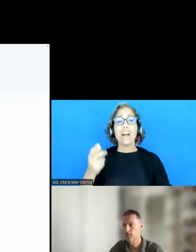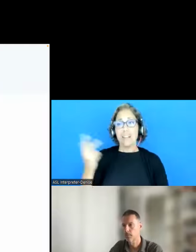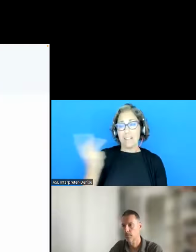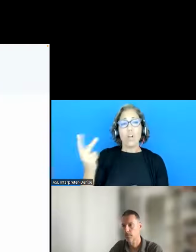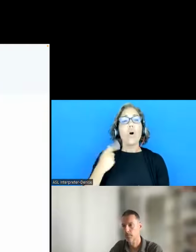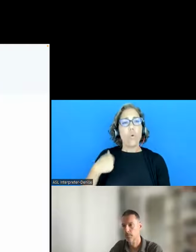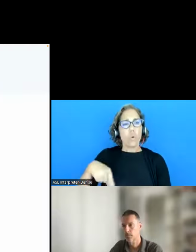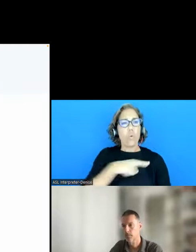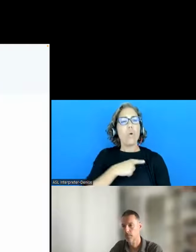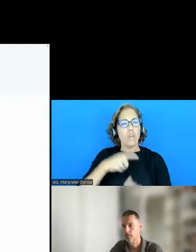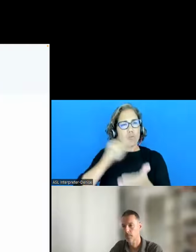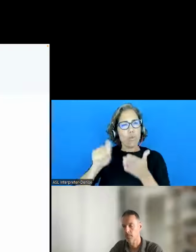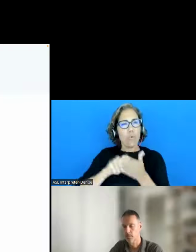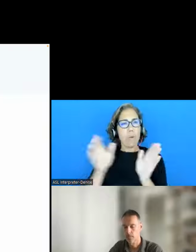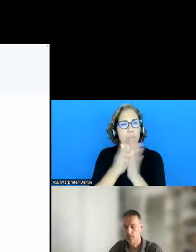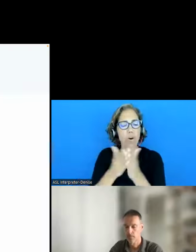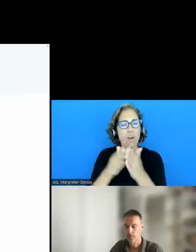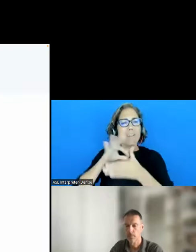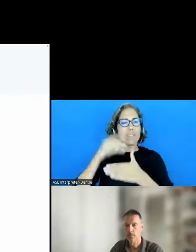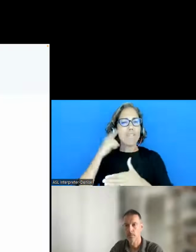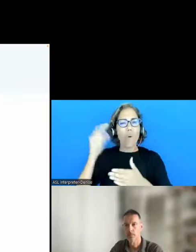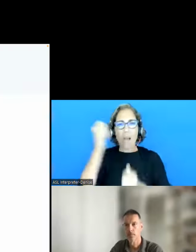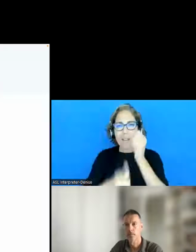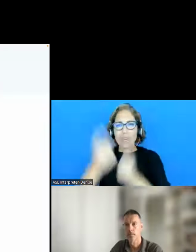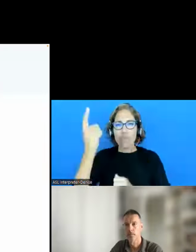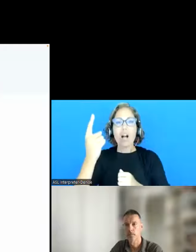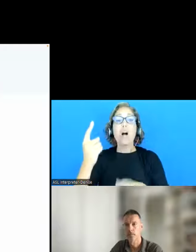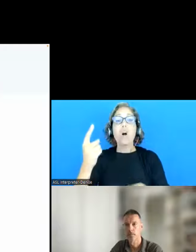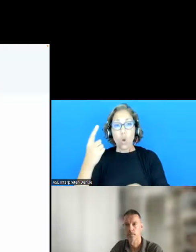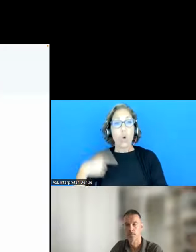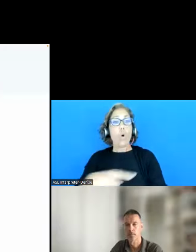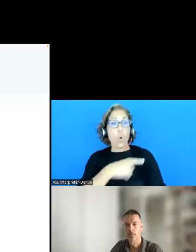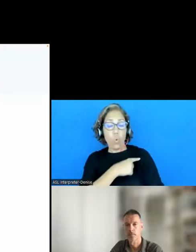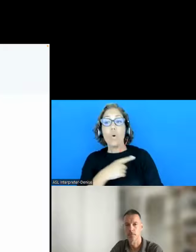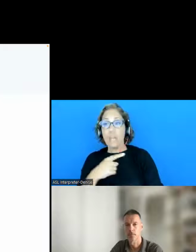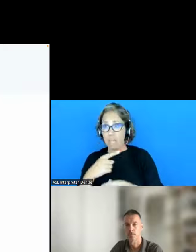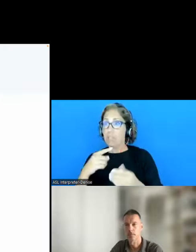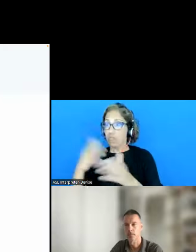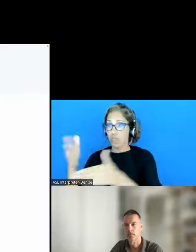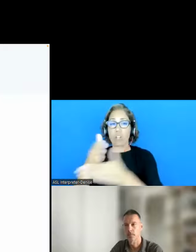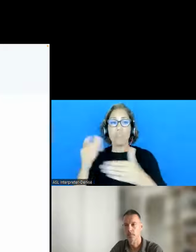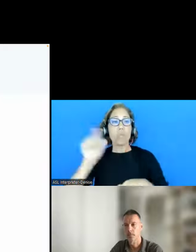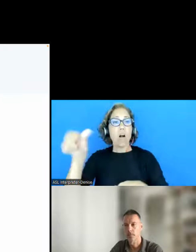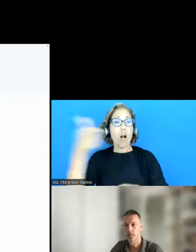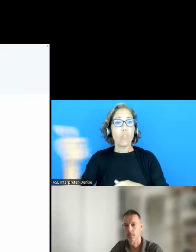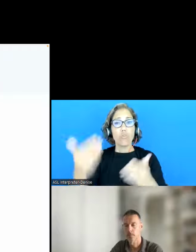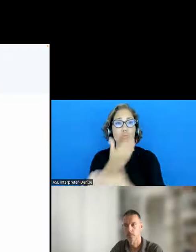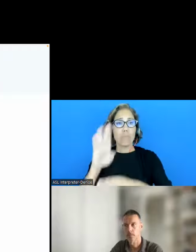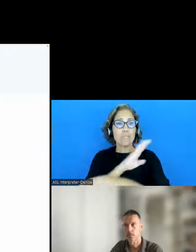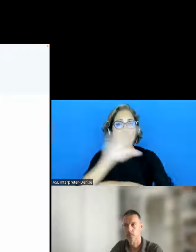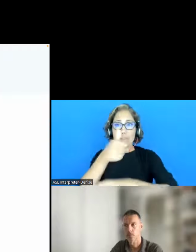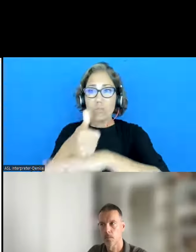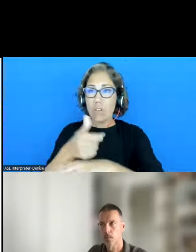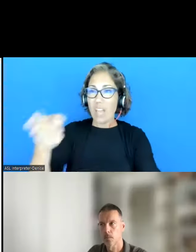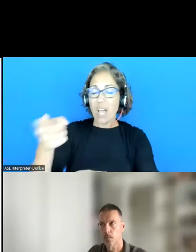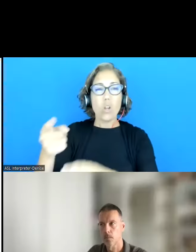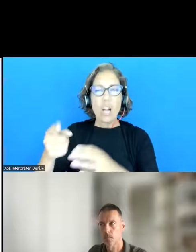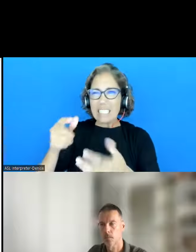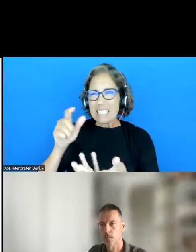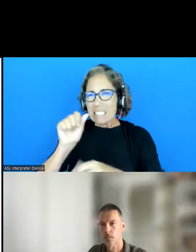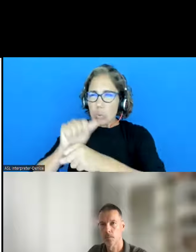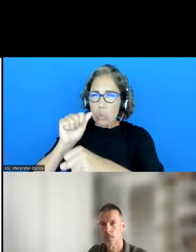for Everyone, which is actually a book we put together for other creative entrepreneurs who are often working on their websites solo. You know, they might